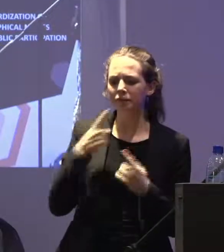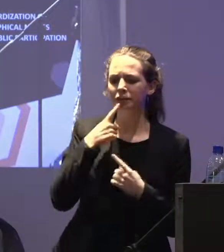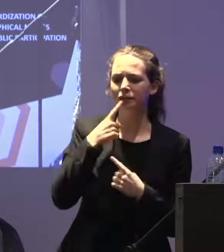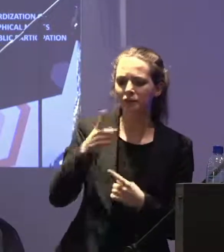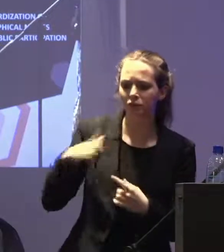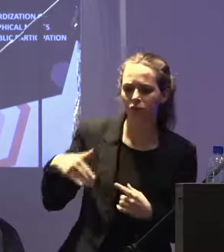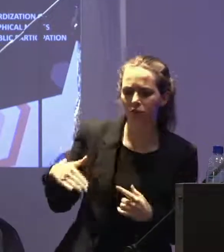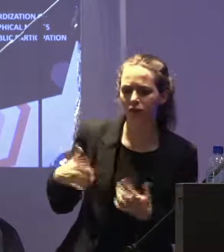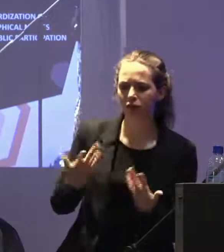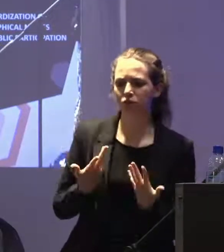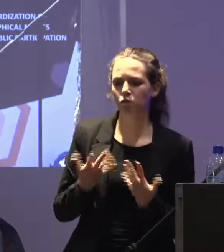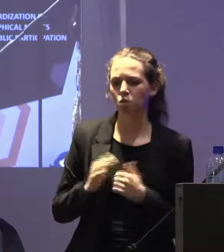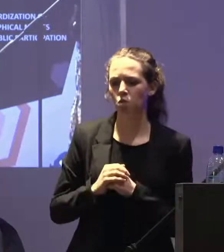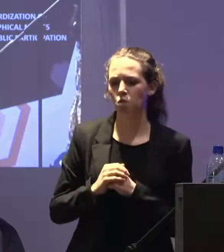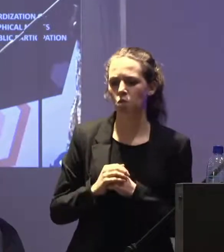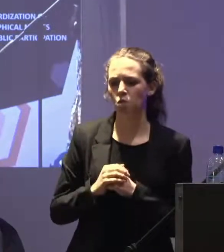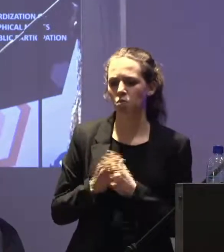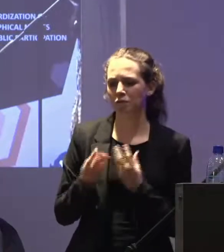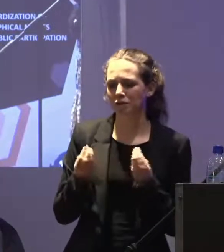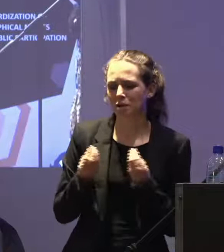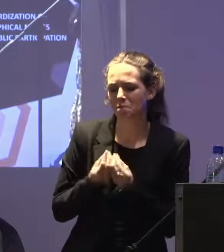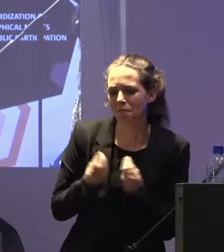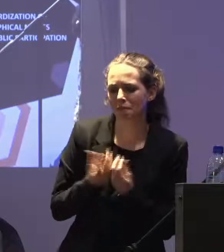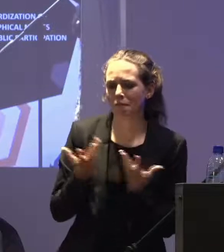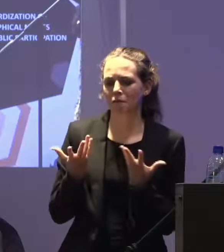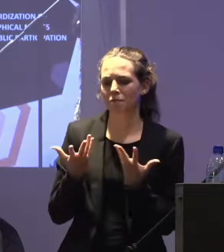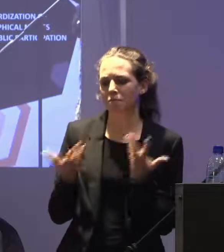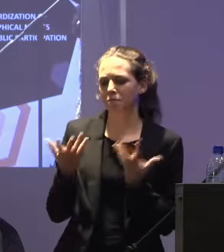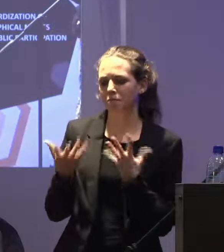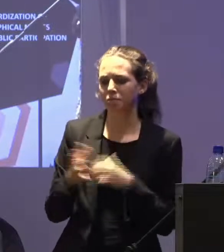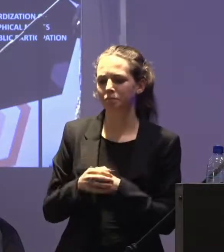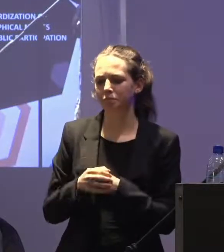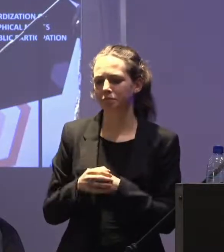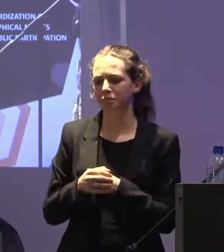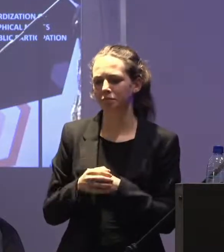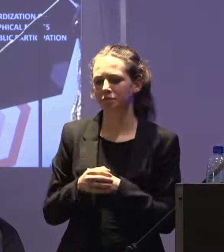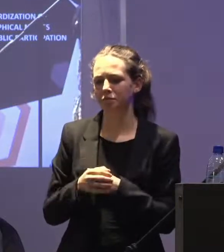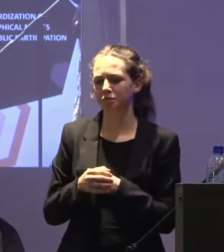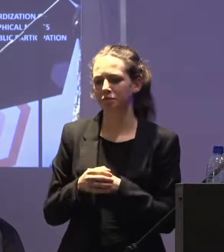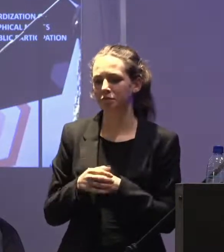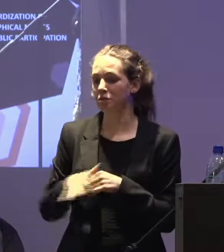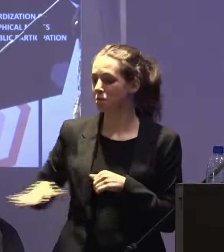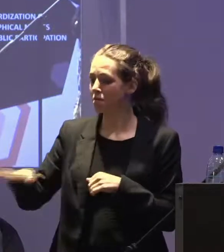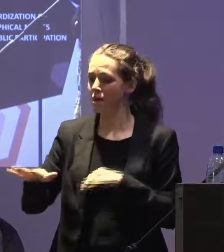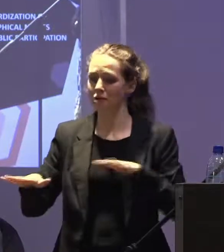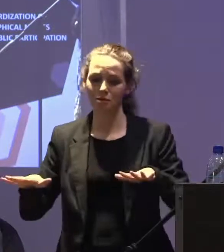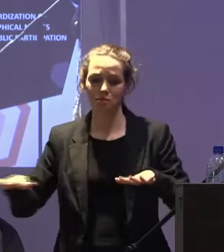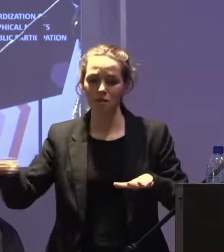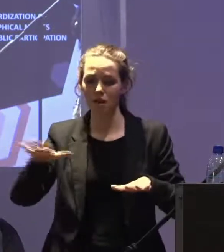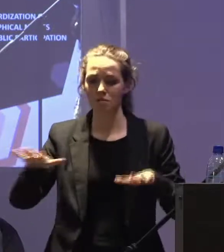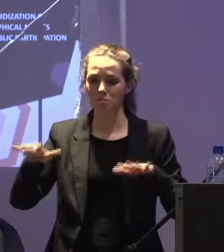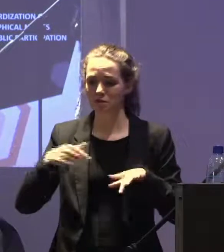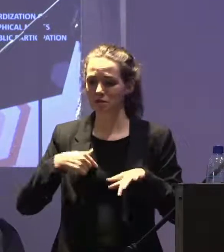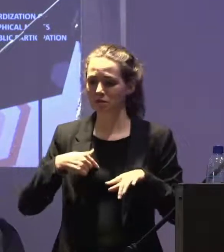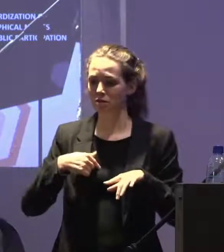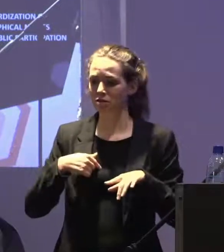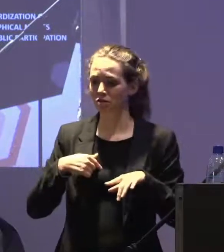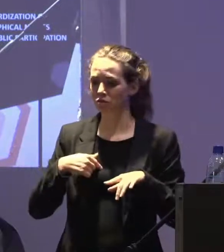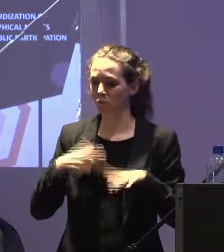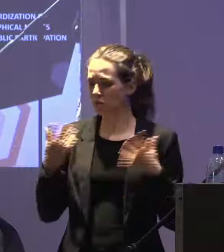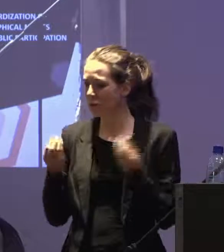was kept or perceived as no-go areas or as untaken care